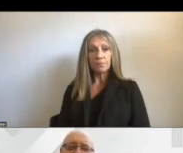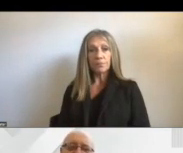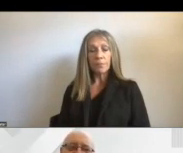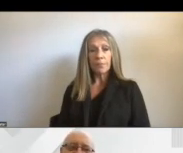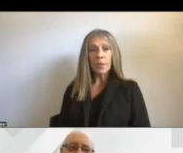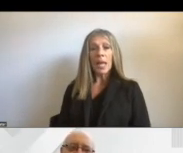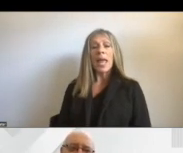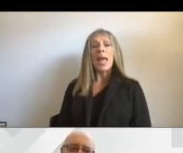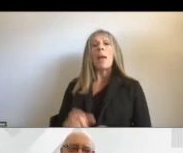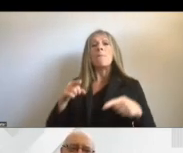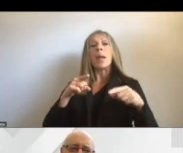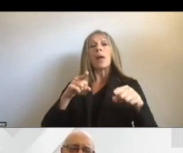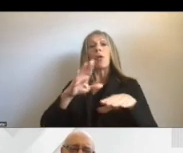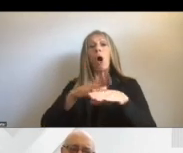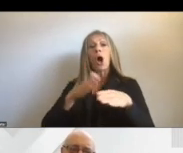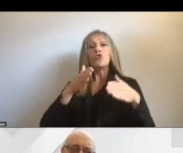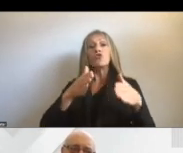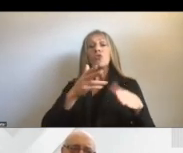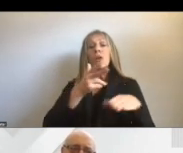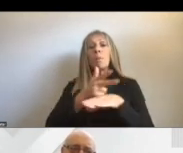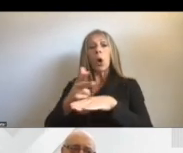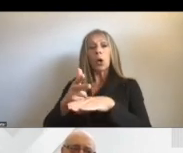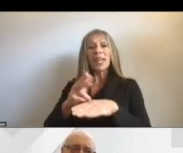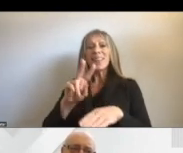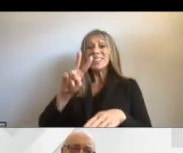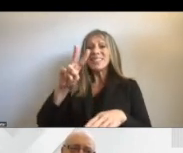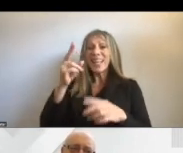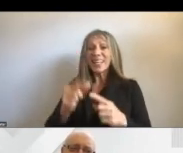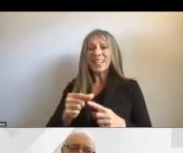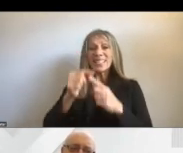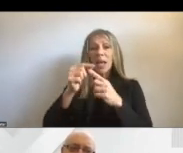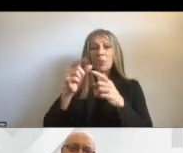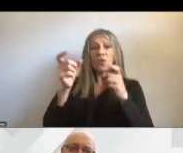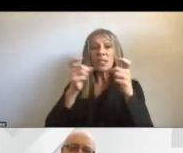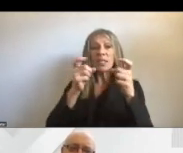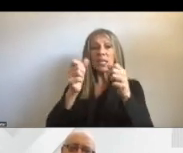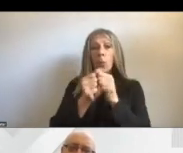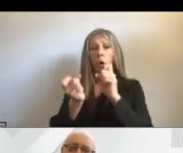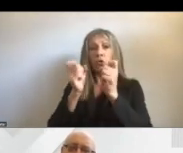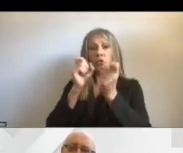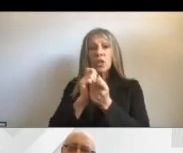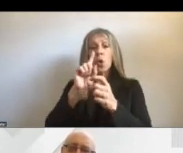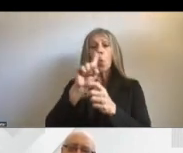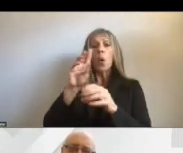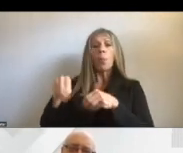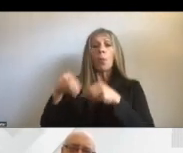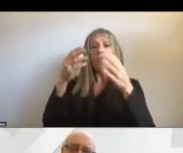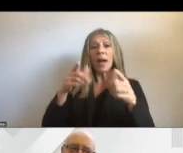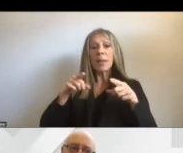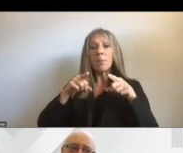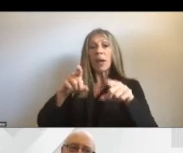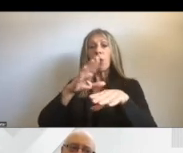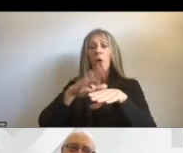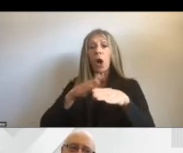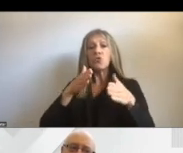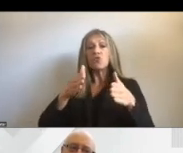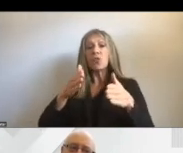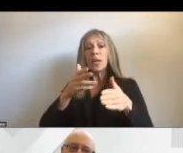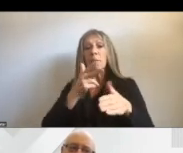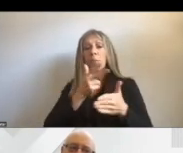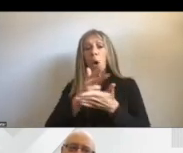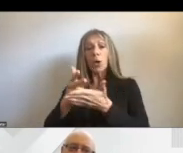slope perpendicular to the street can be up to 2.1% maximum. That's